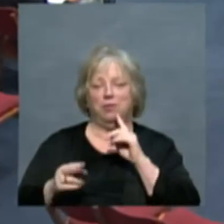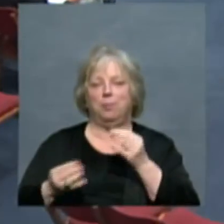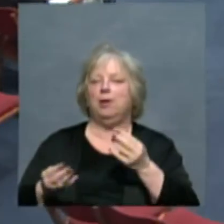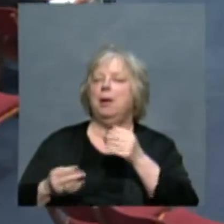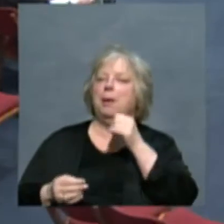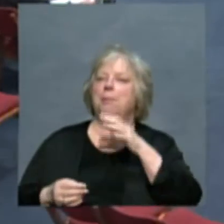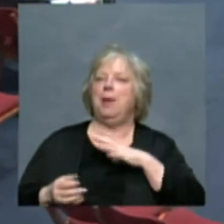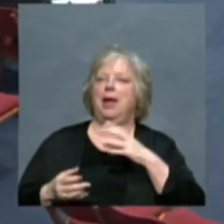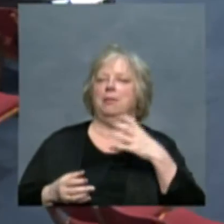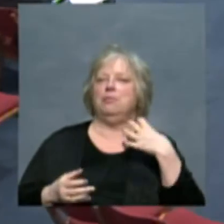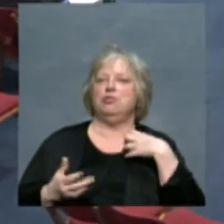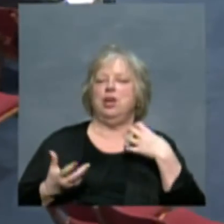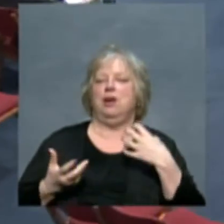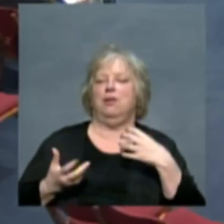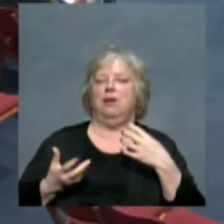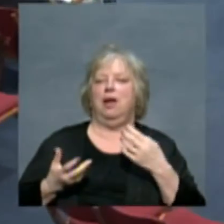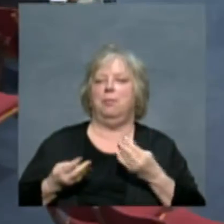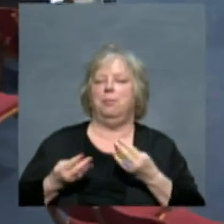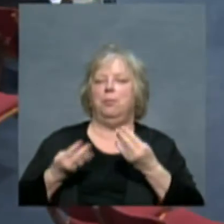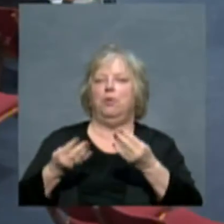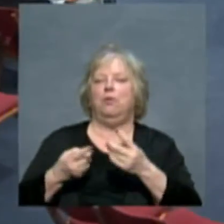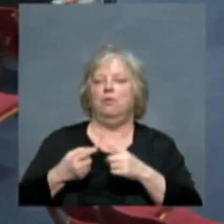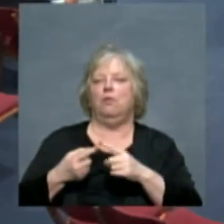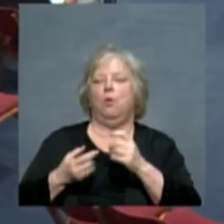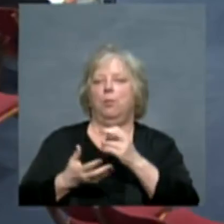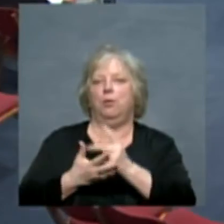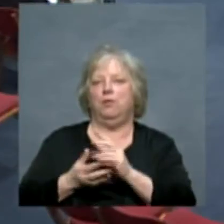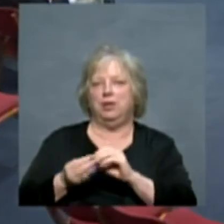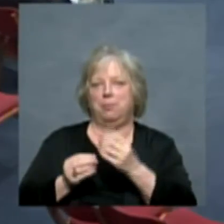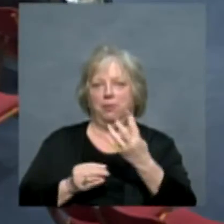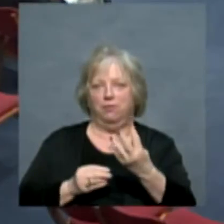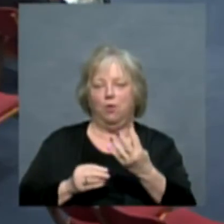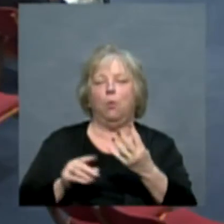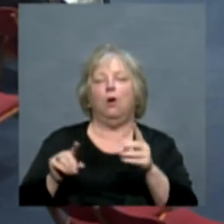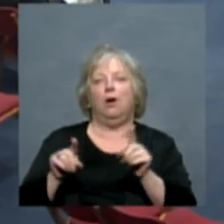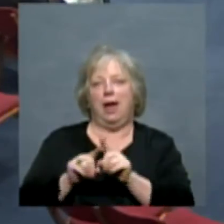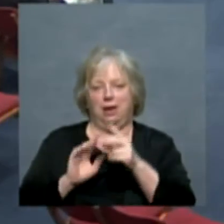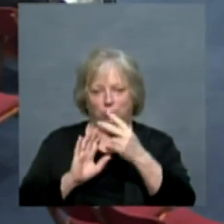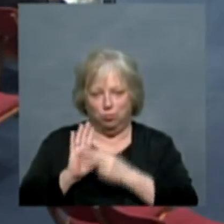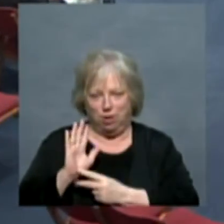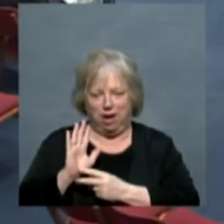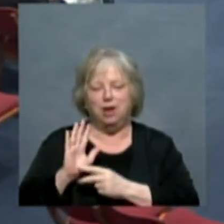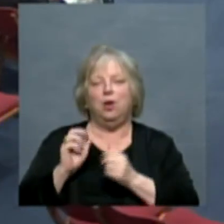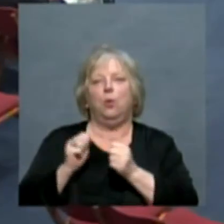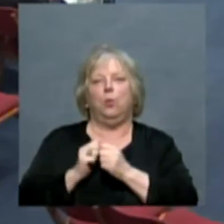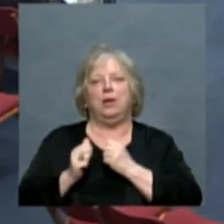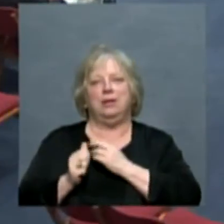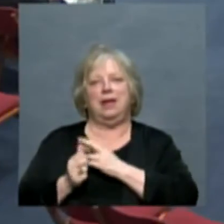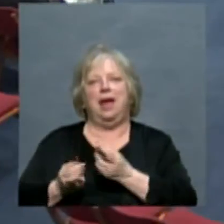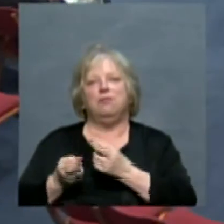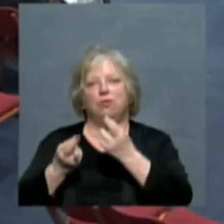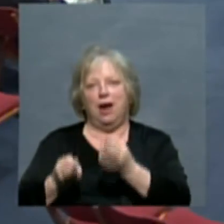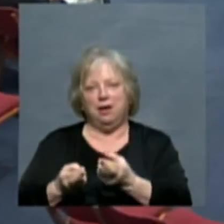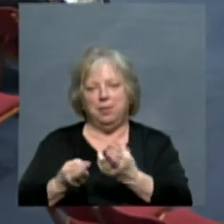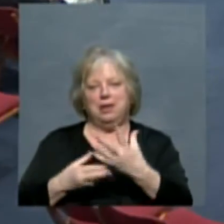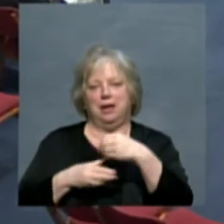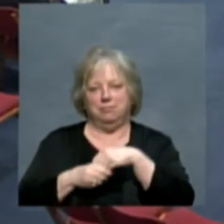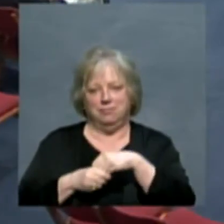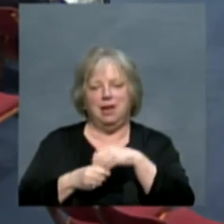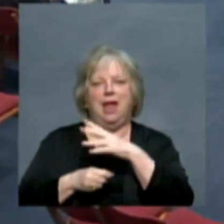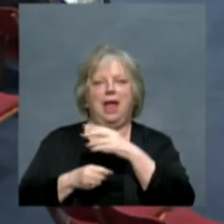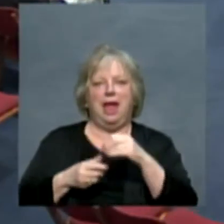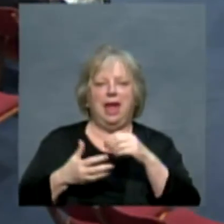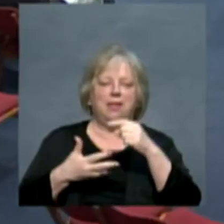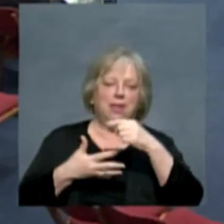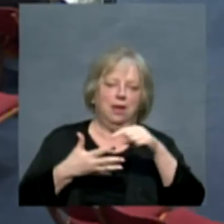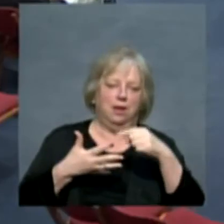Madam Chair, I move for approval of item 4 as read and with the staff recommendations therein and the conditions that were